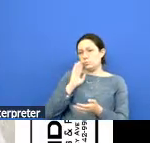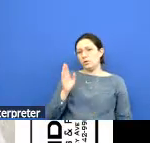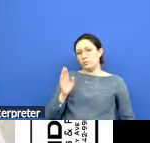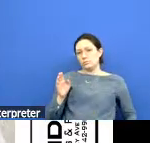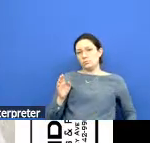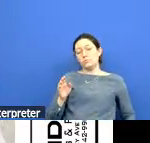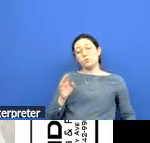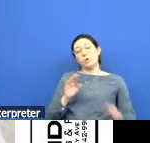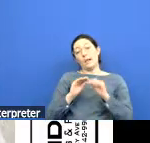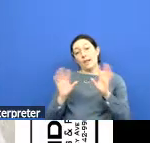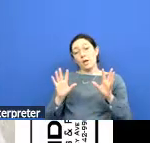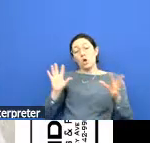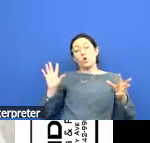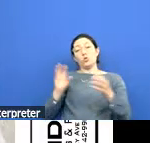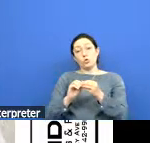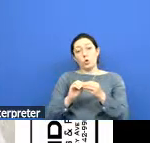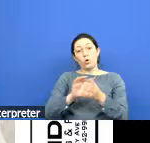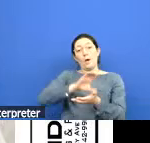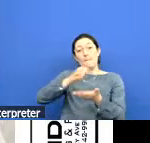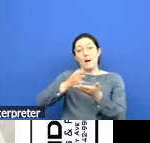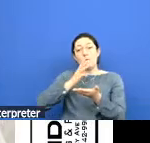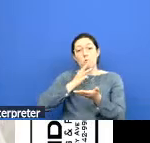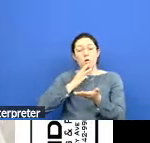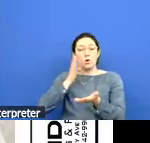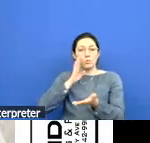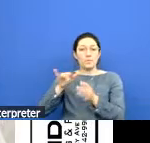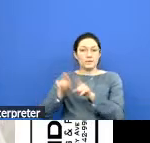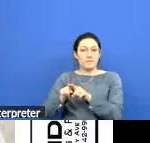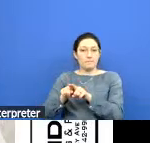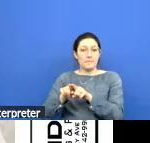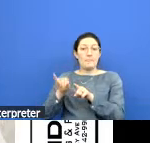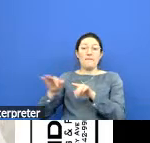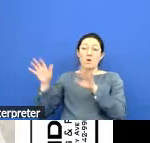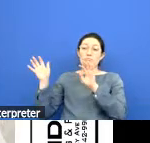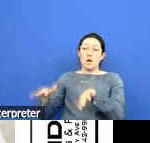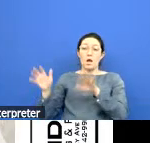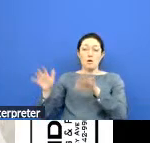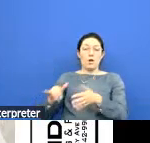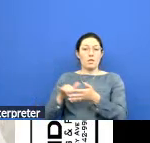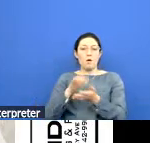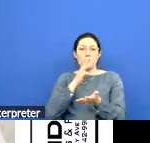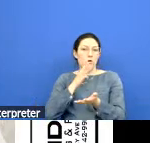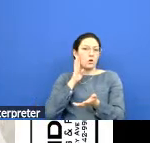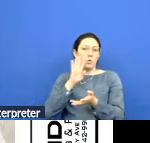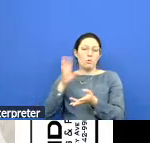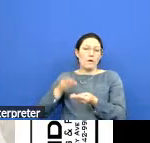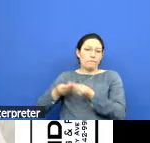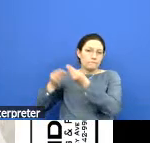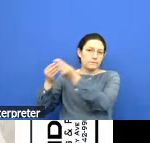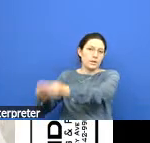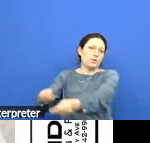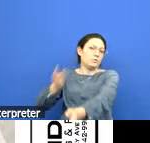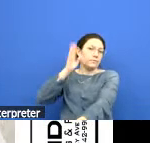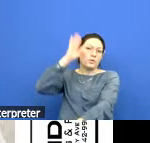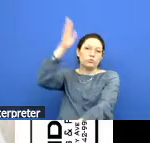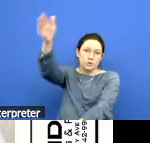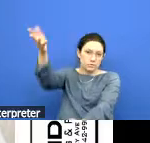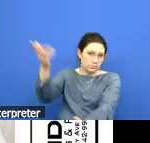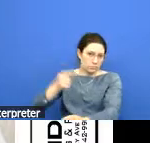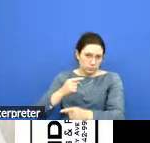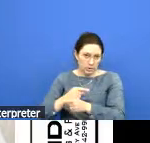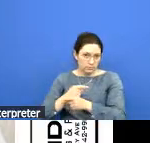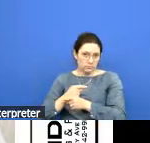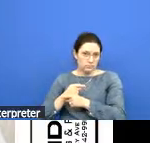just to be clear, the total volume of water doesn't change. When it rains, that water is going to end up in Allen's Creek one way or the other,